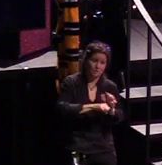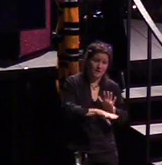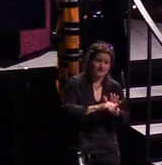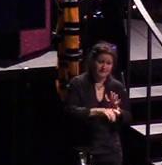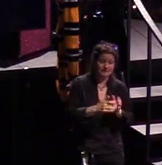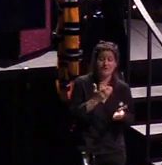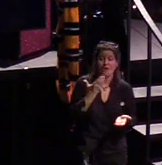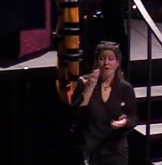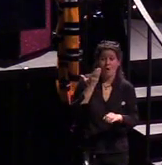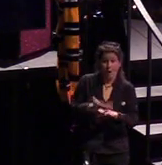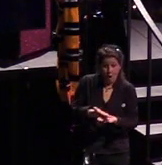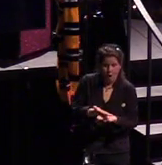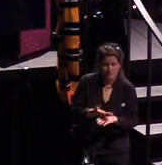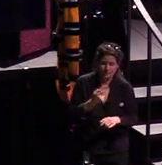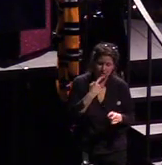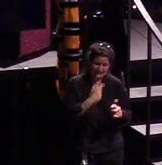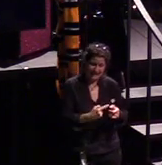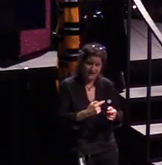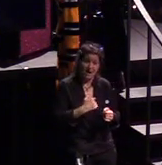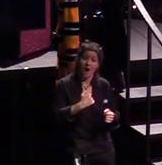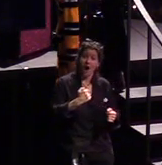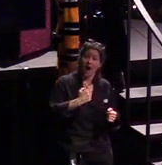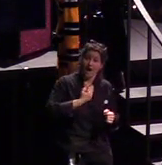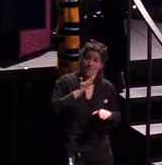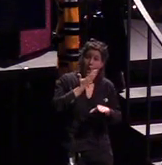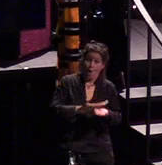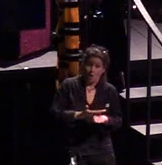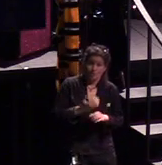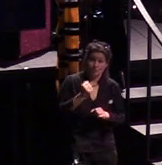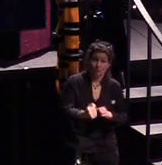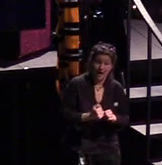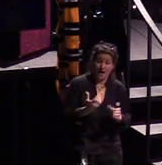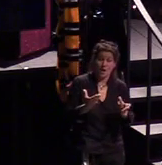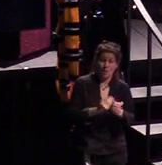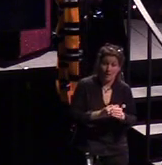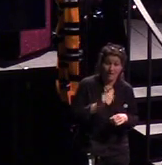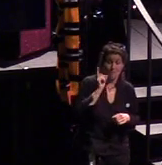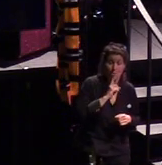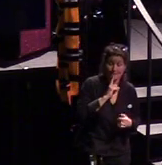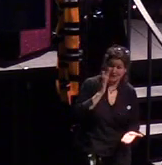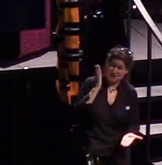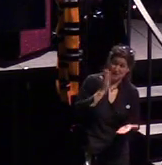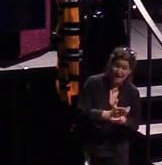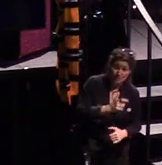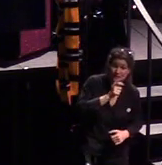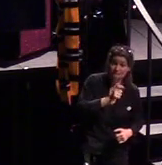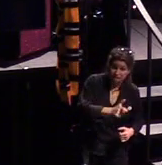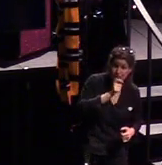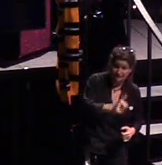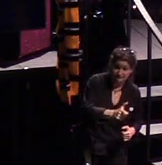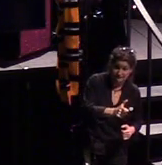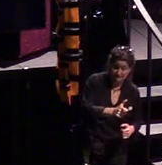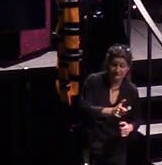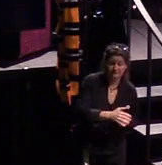genuine Tourette's person in the same carriage biscuit here's the edited highlights biscuit biscuit